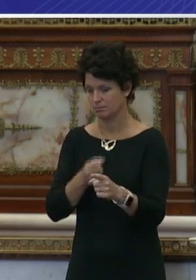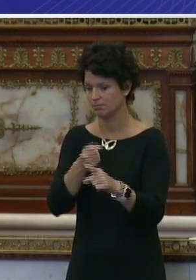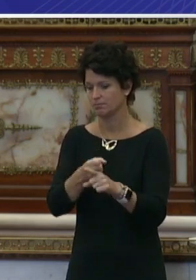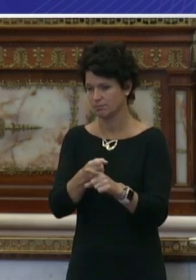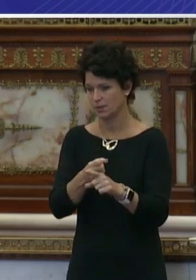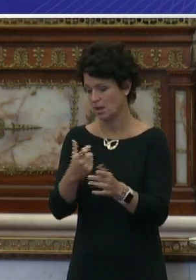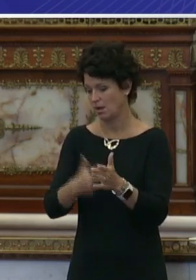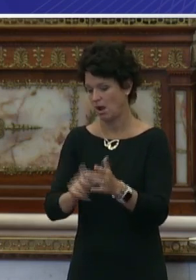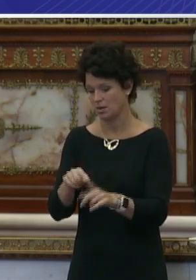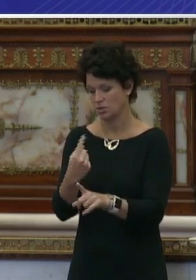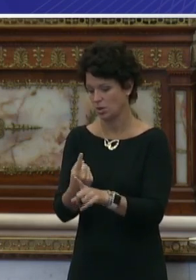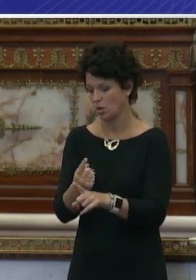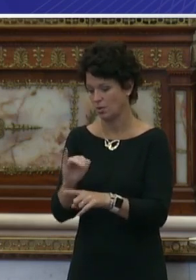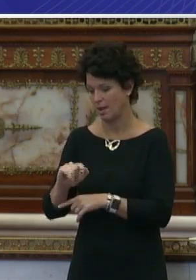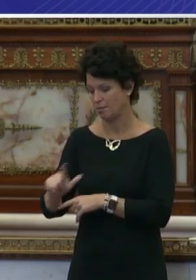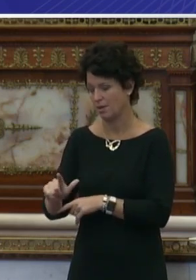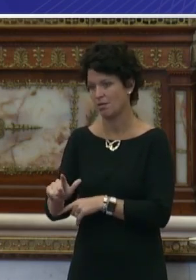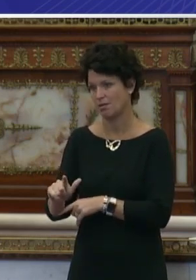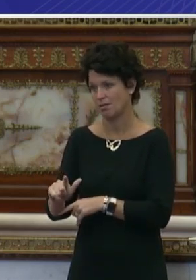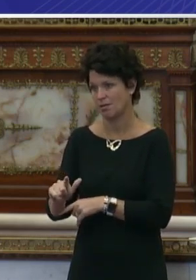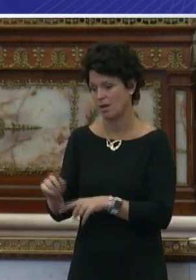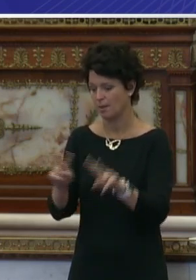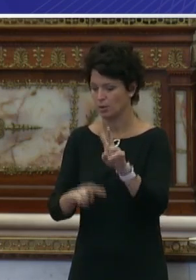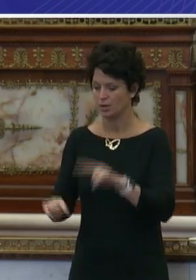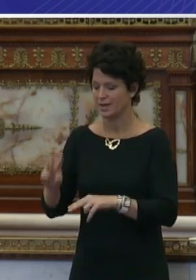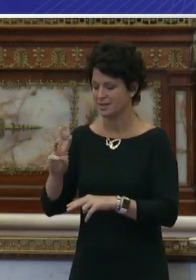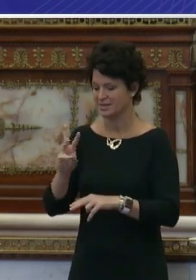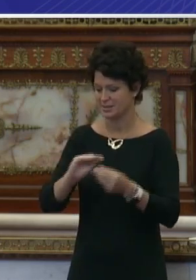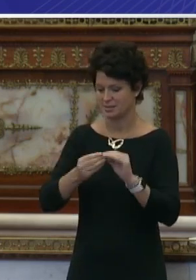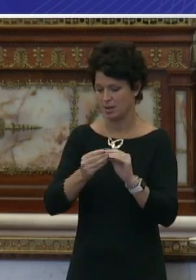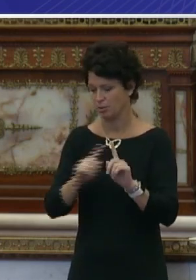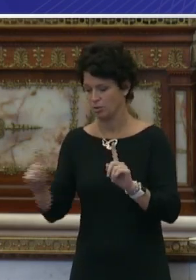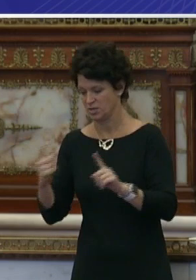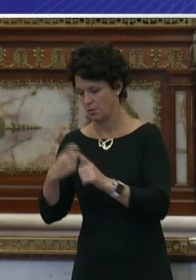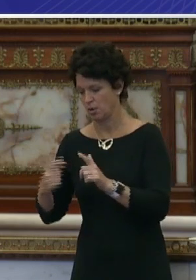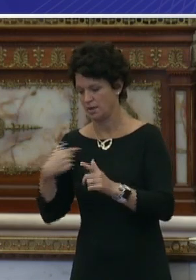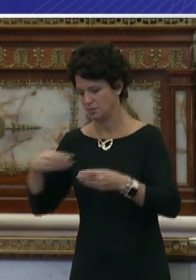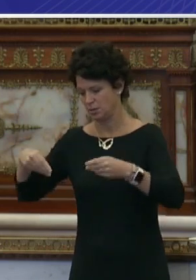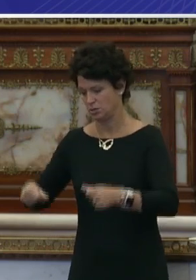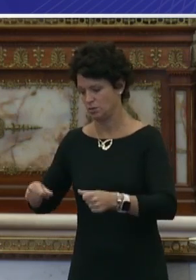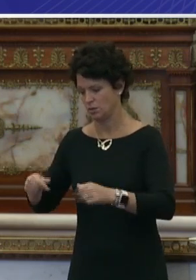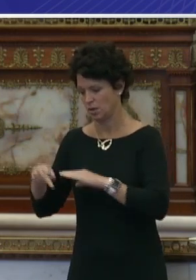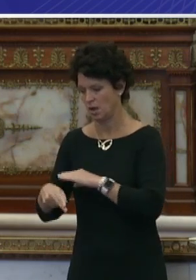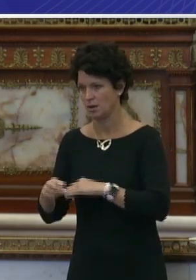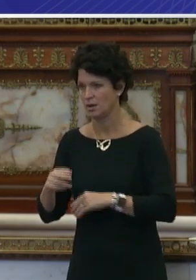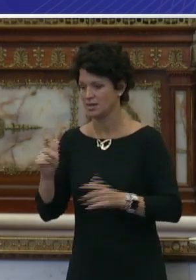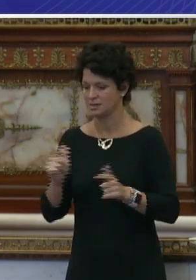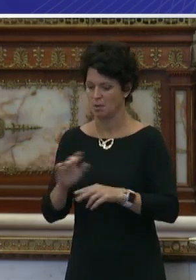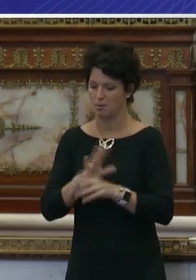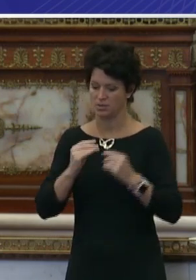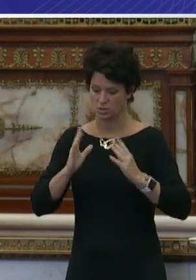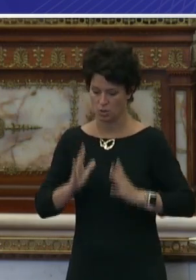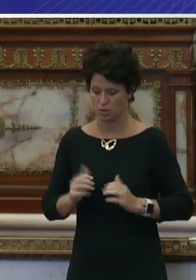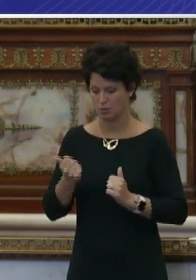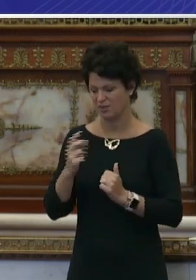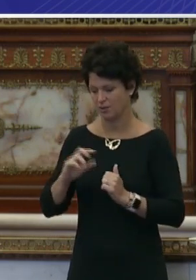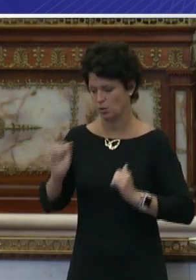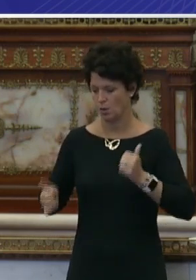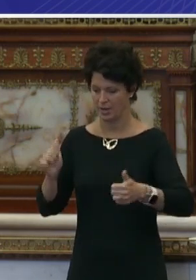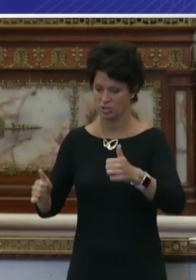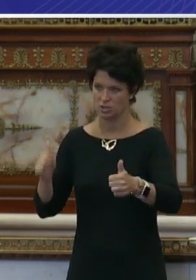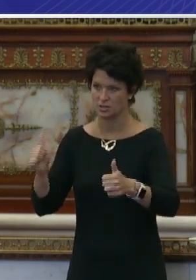Just cost alone on this bill, I'm looking at a 6-digit cost. I'm a small business owner with a few